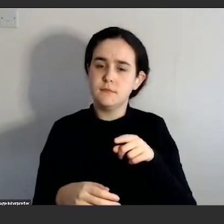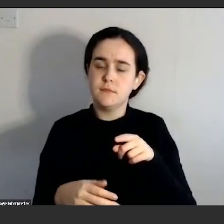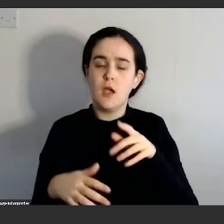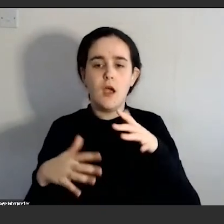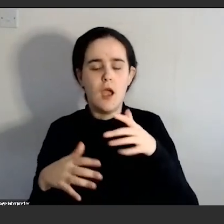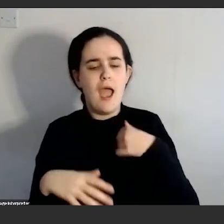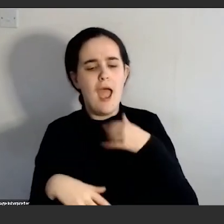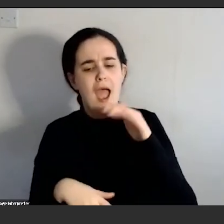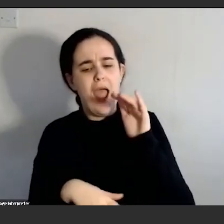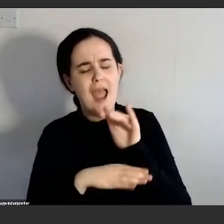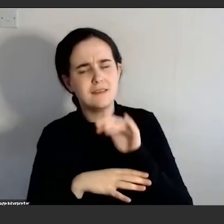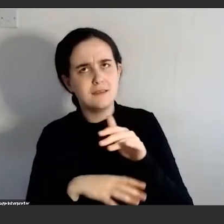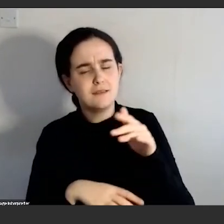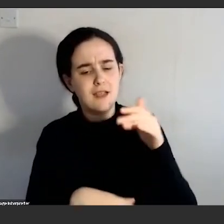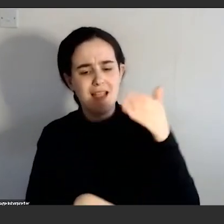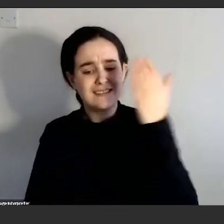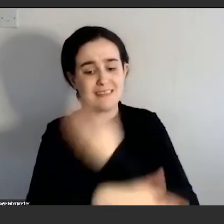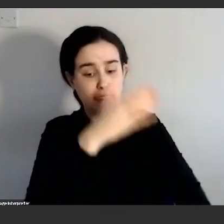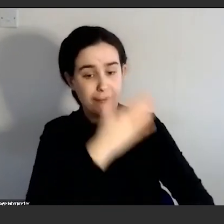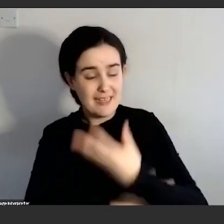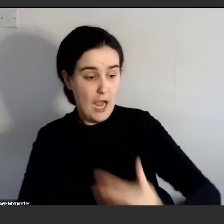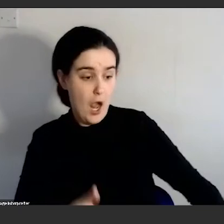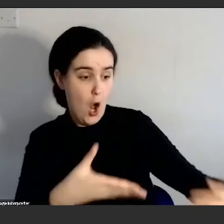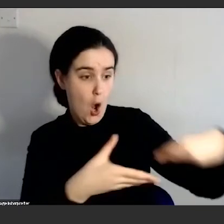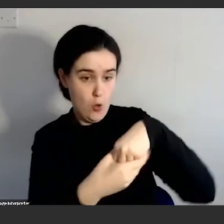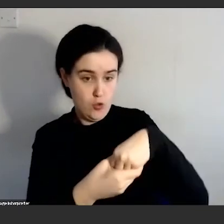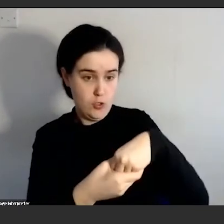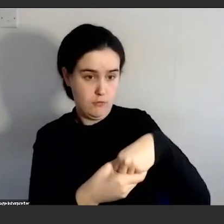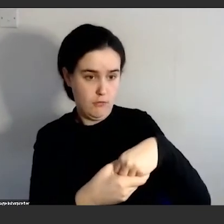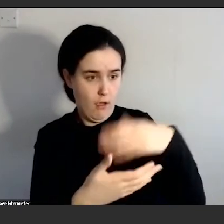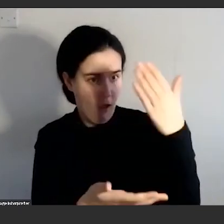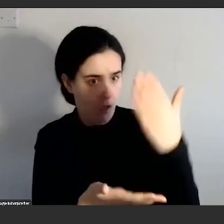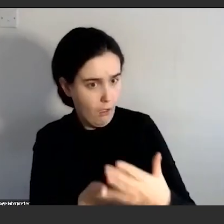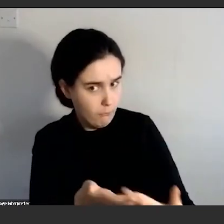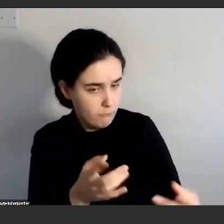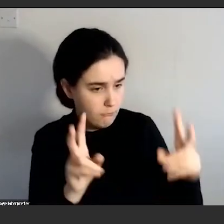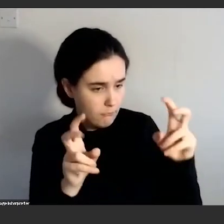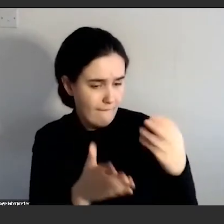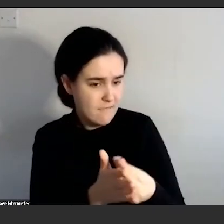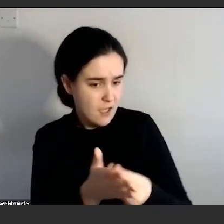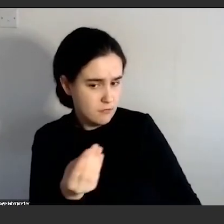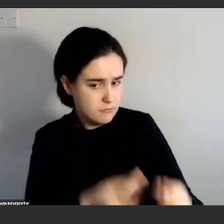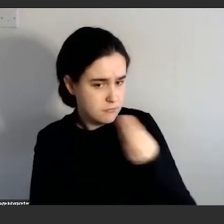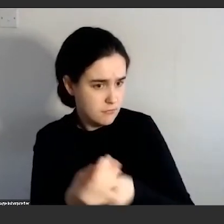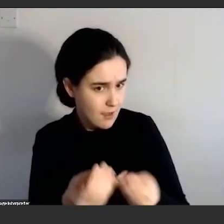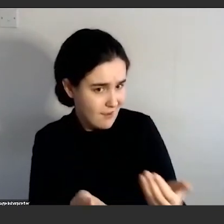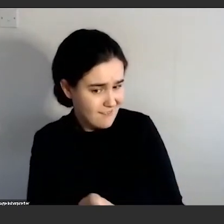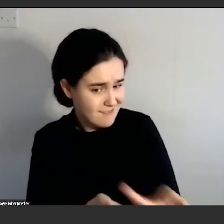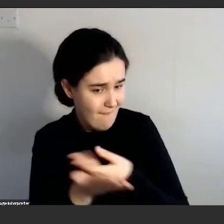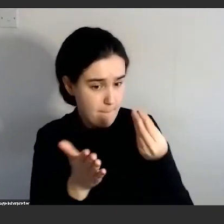to say that to the Chalva band, that song was just impressive. Look, if